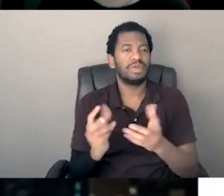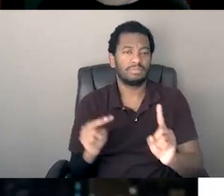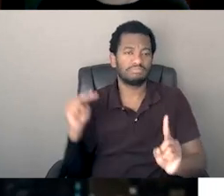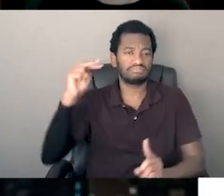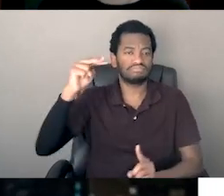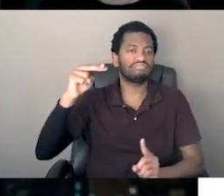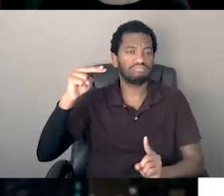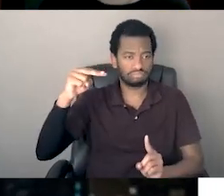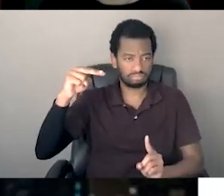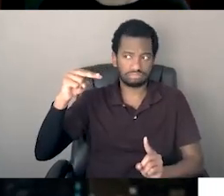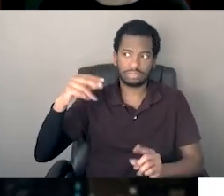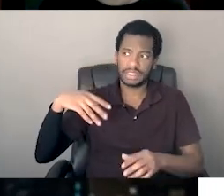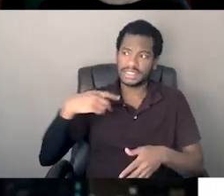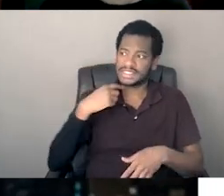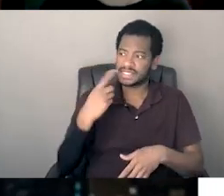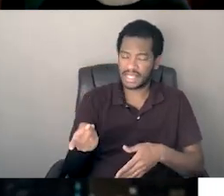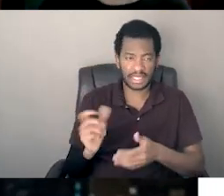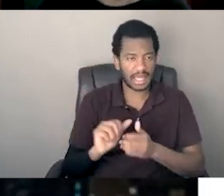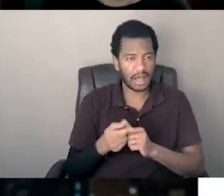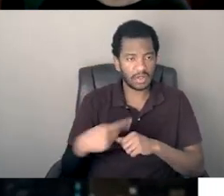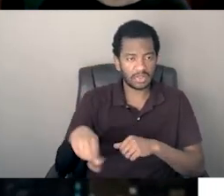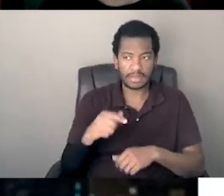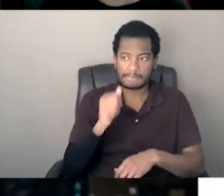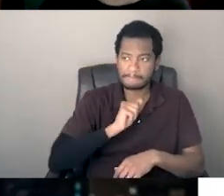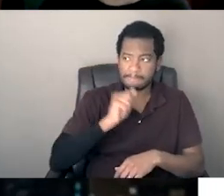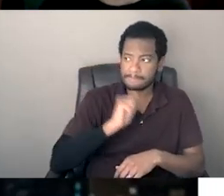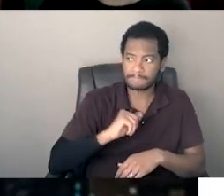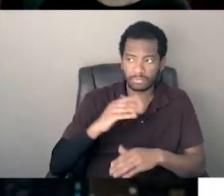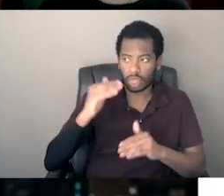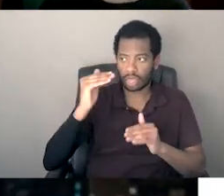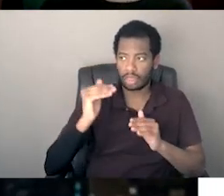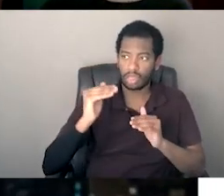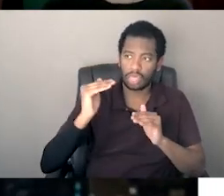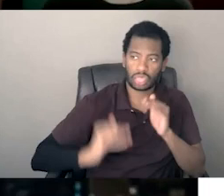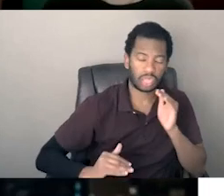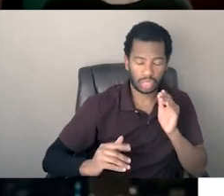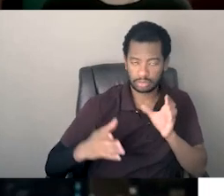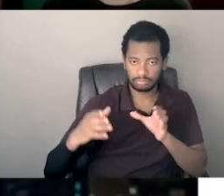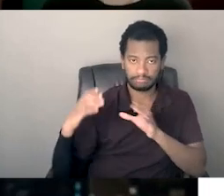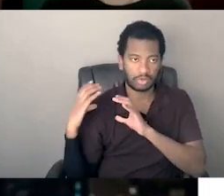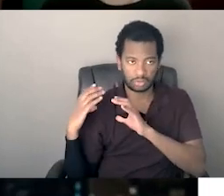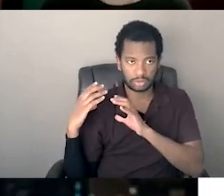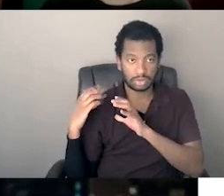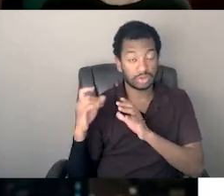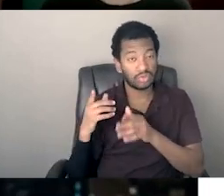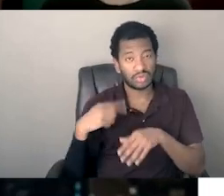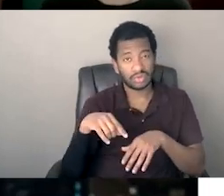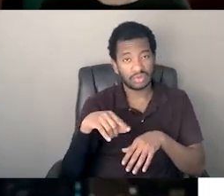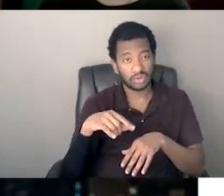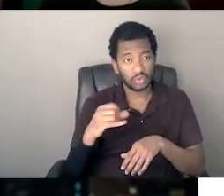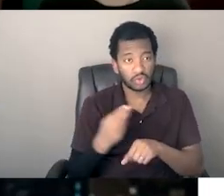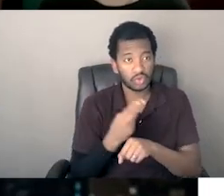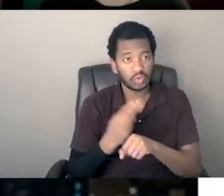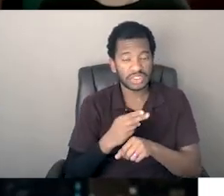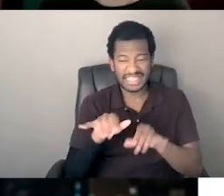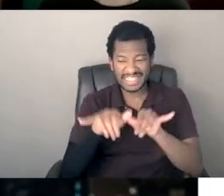on them? So are we using that systems lens to really tell the fuller story of what is